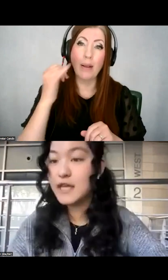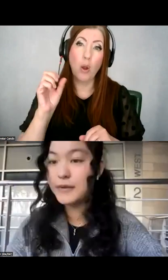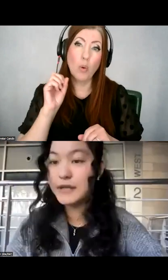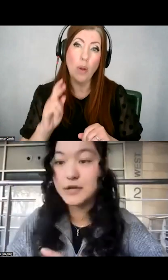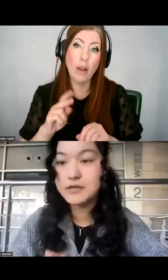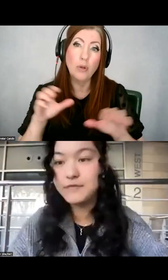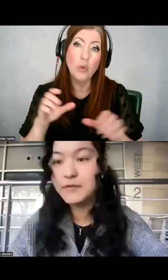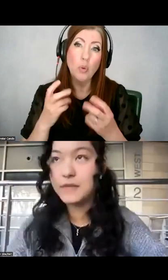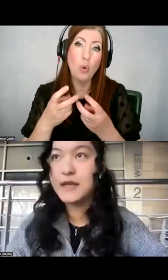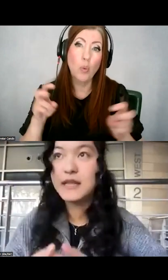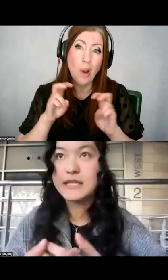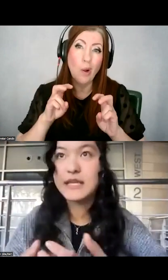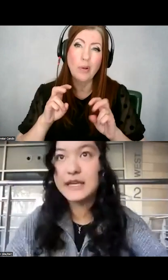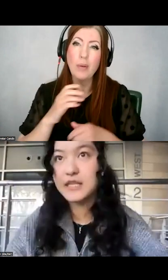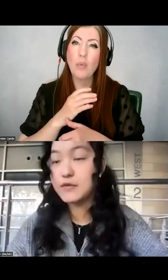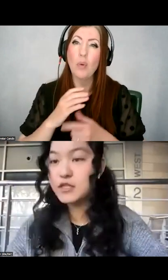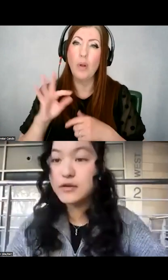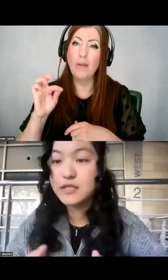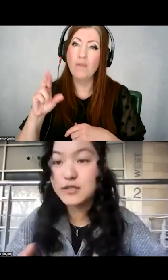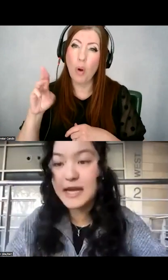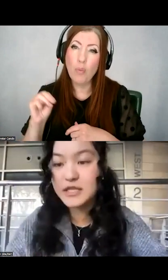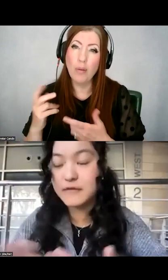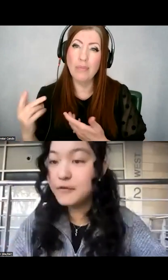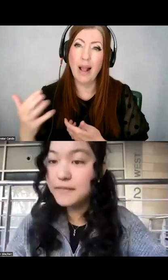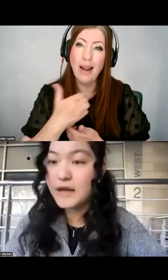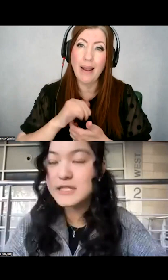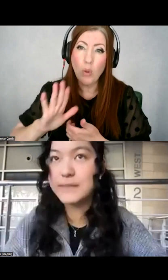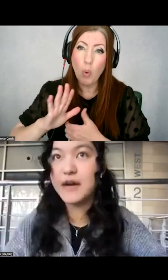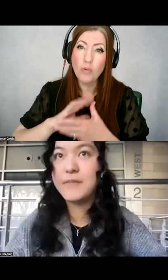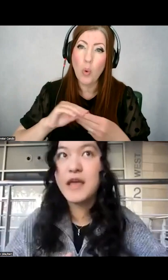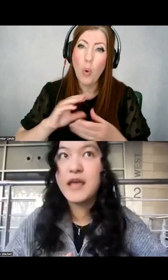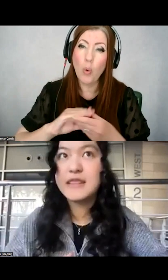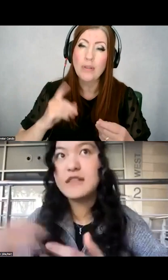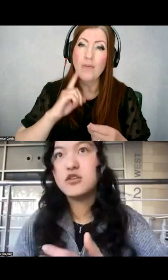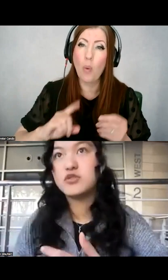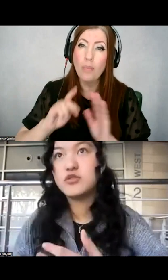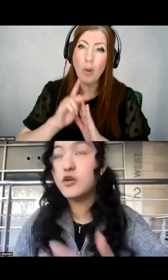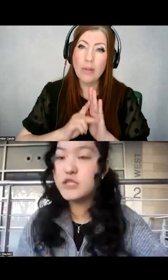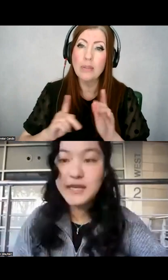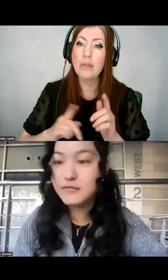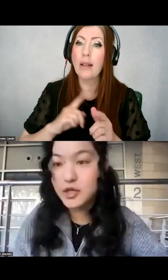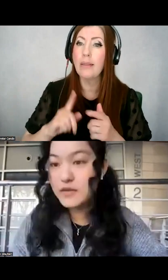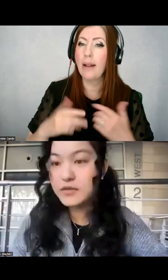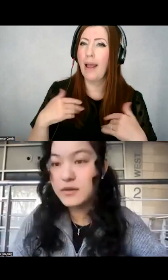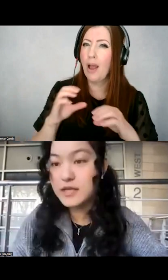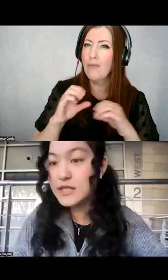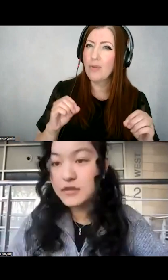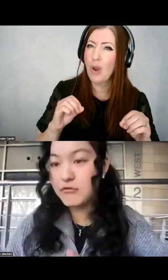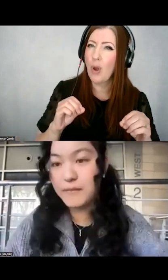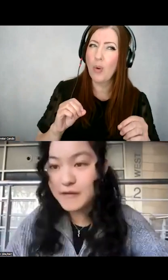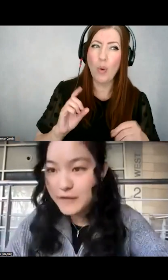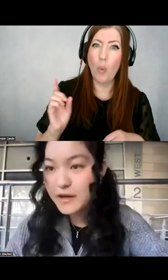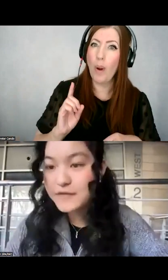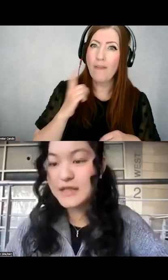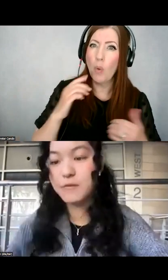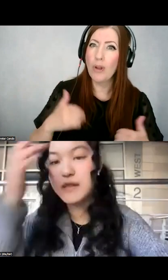like a roundtable, let's host a forum, let's collect some of these stories, use that to inform policy. But then there's no space for youth to continue